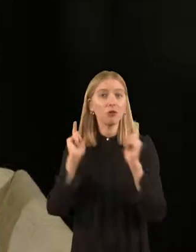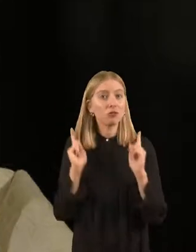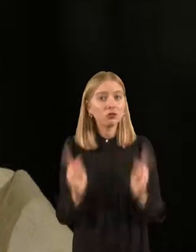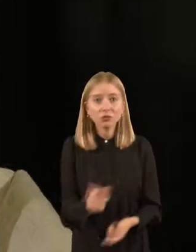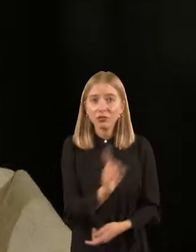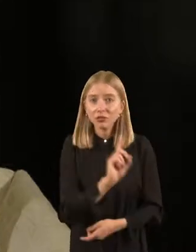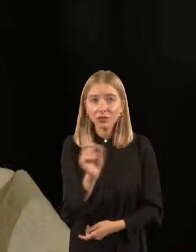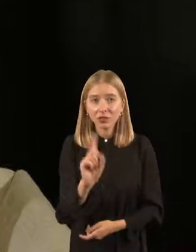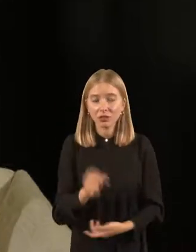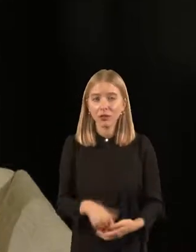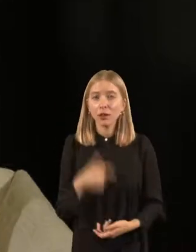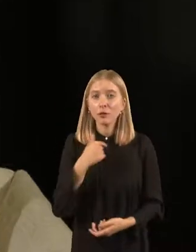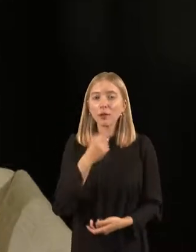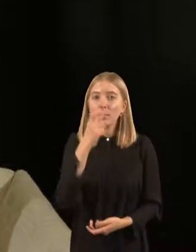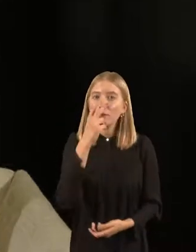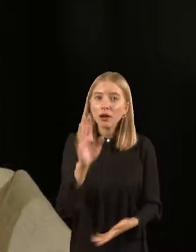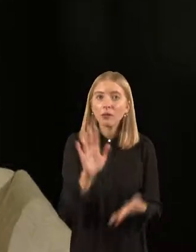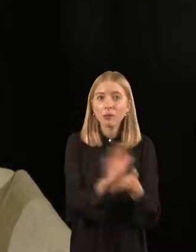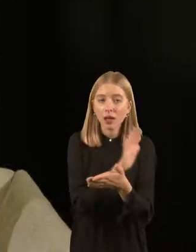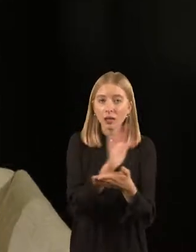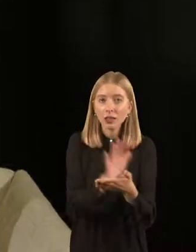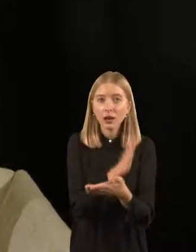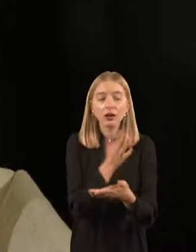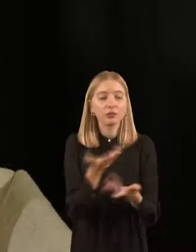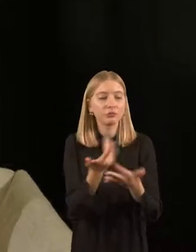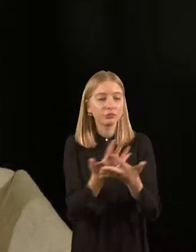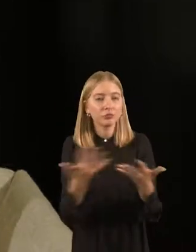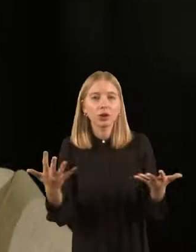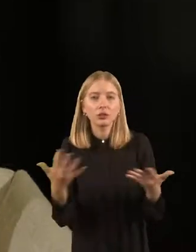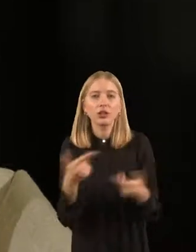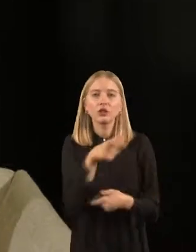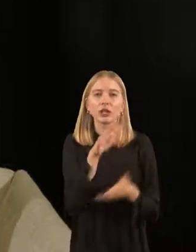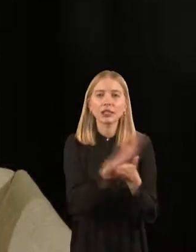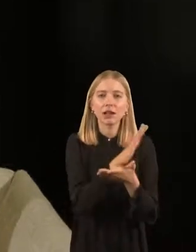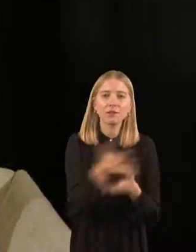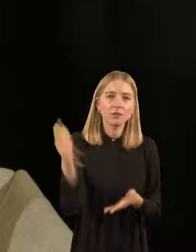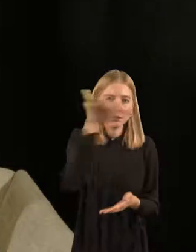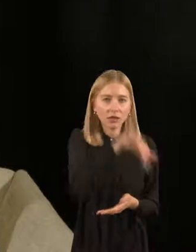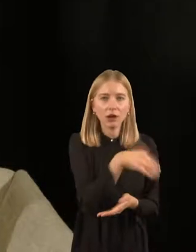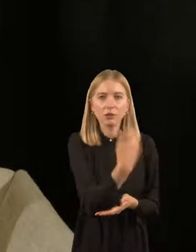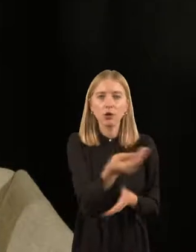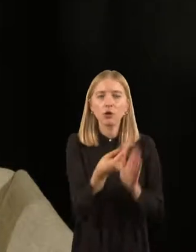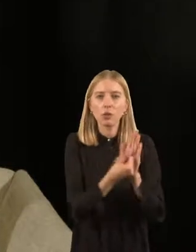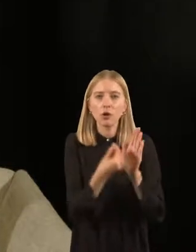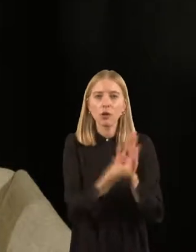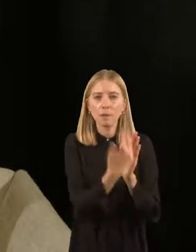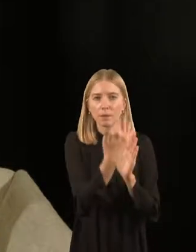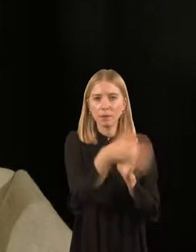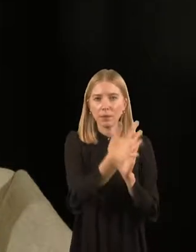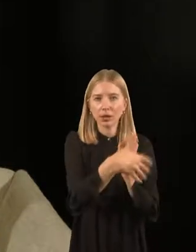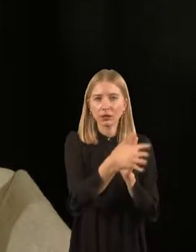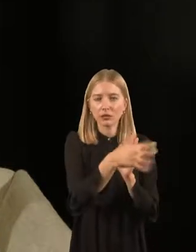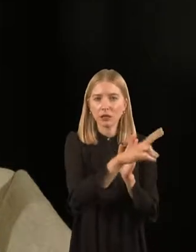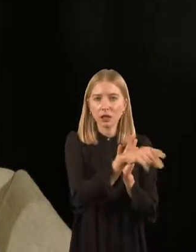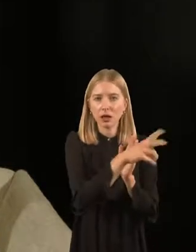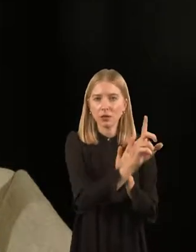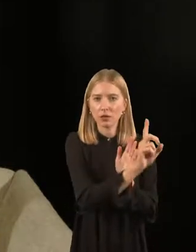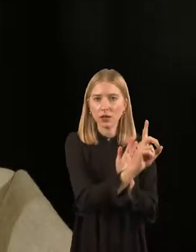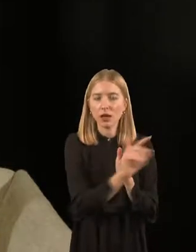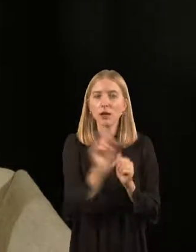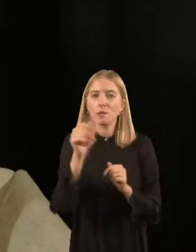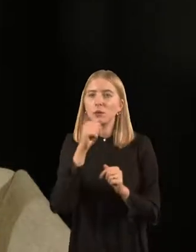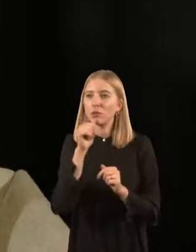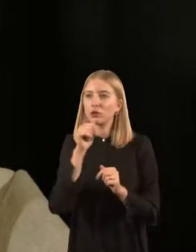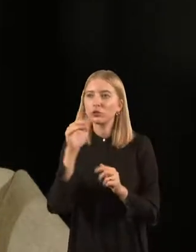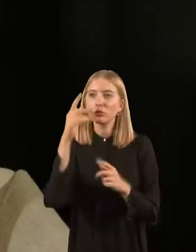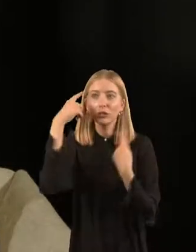But this is not true, because if we looked at all the possible ways of using